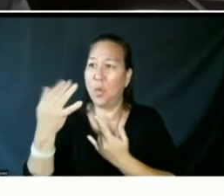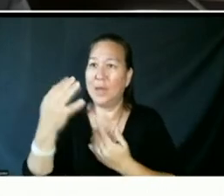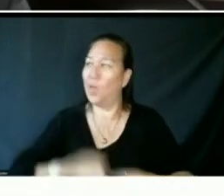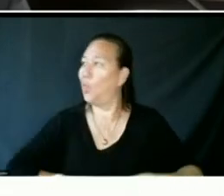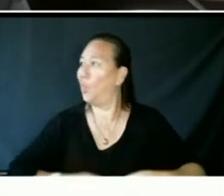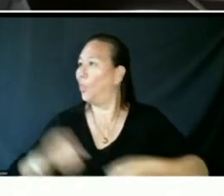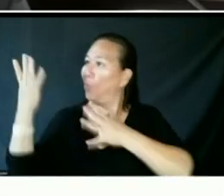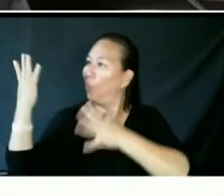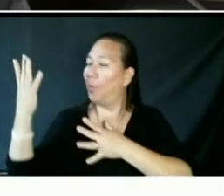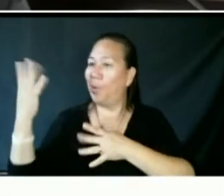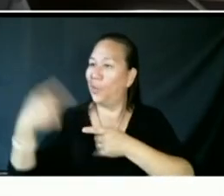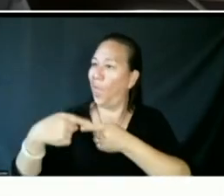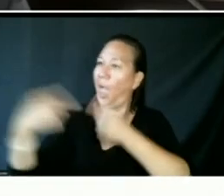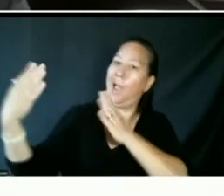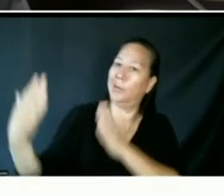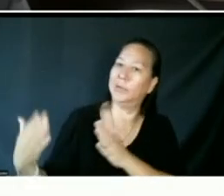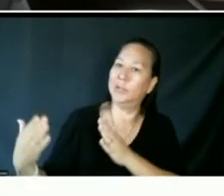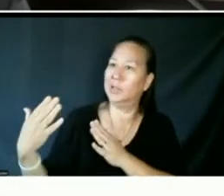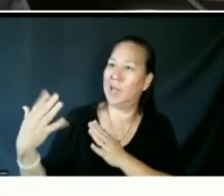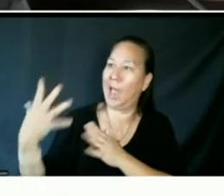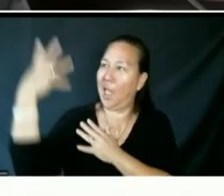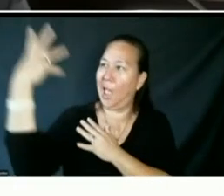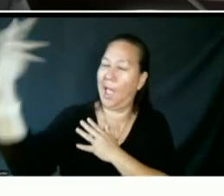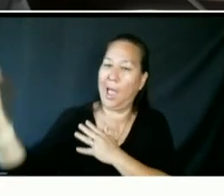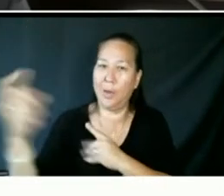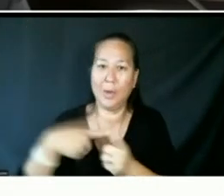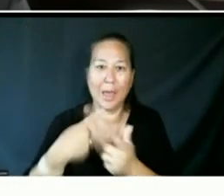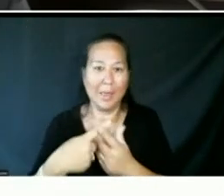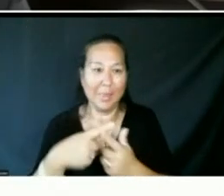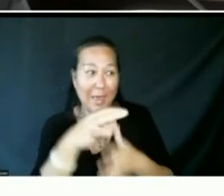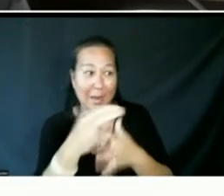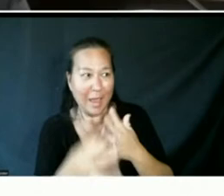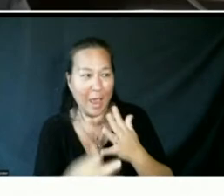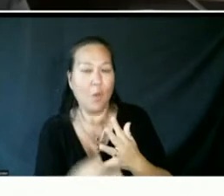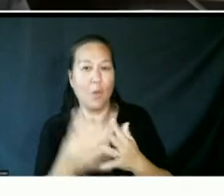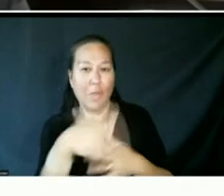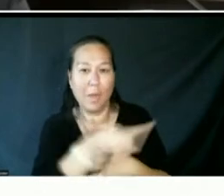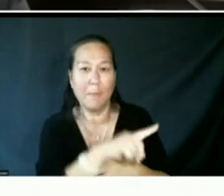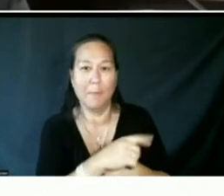of the night count them. We would have to be fools to think that.